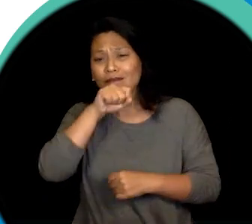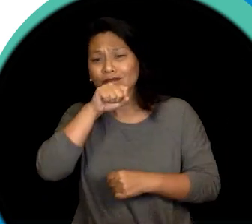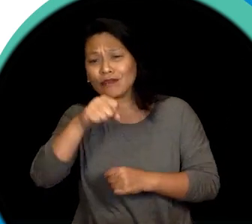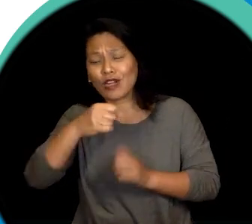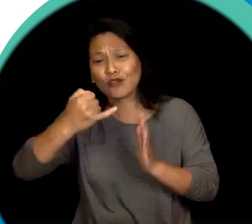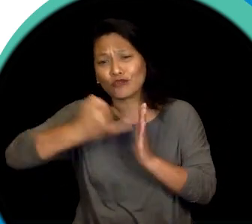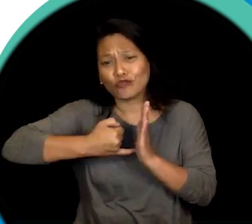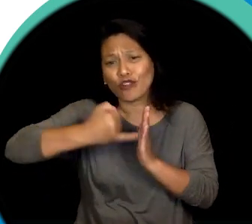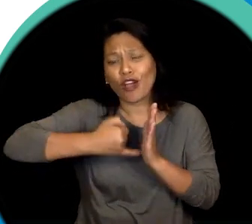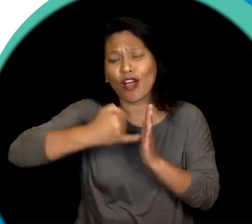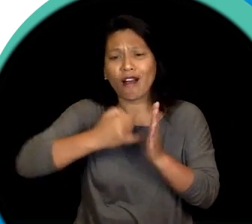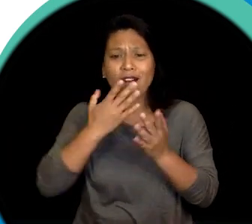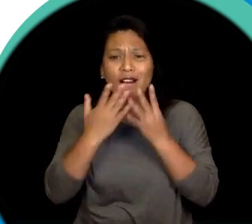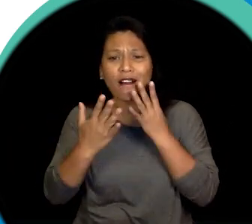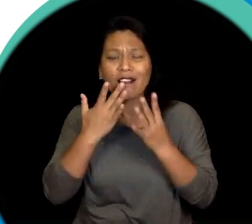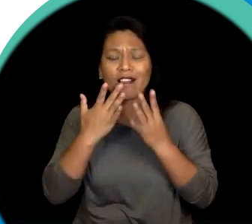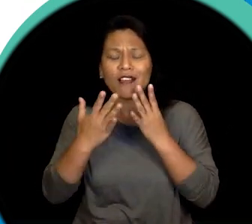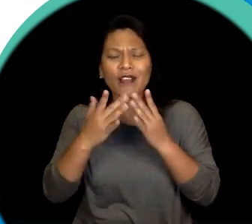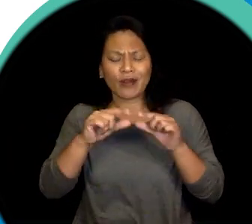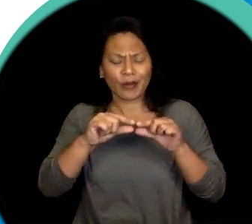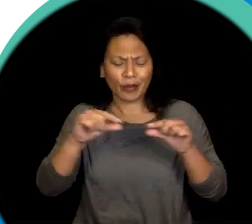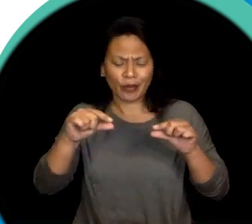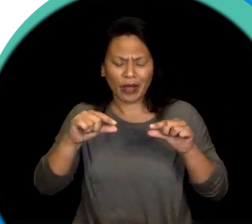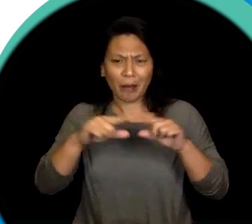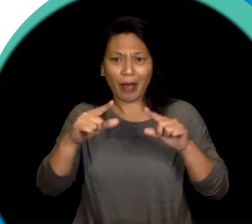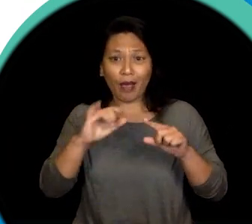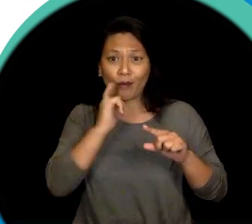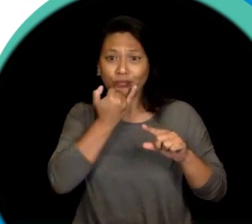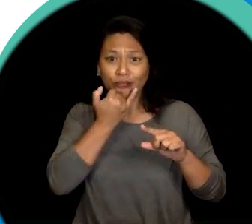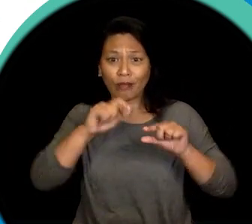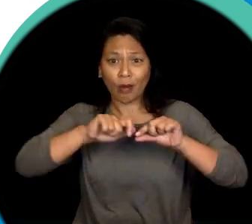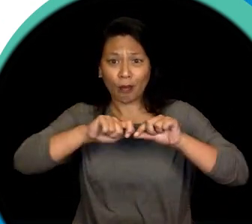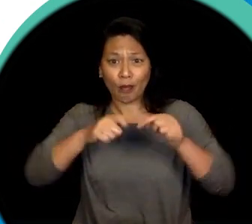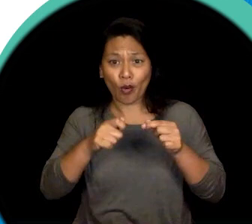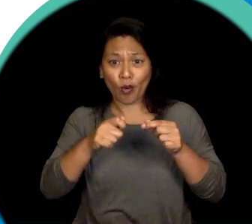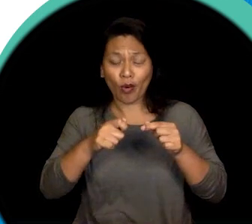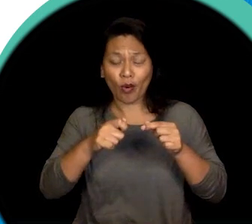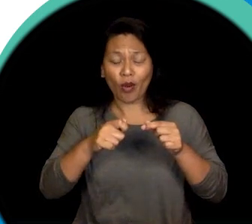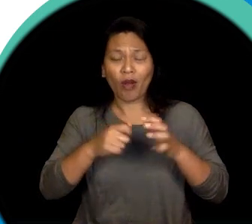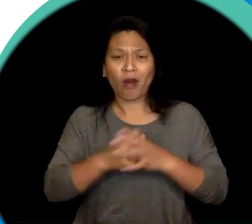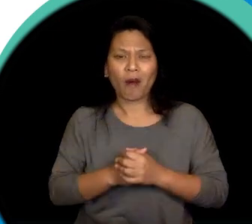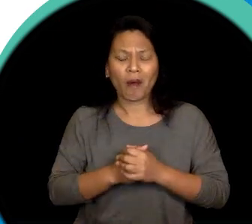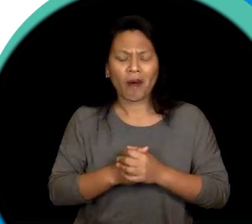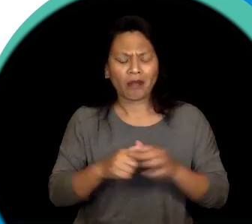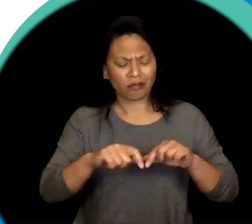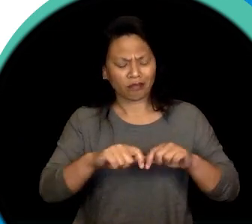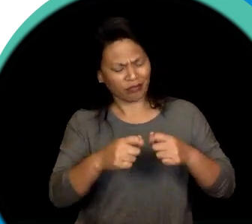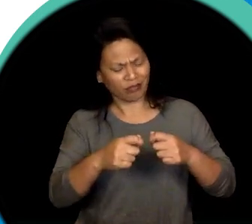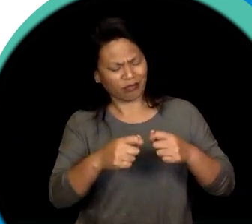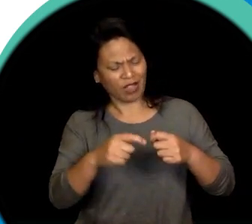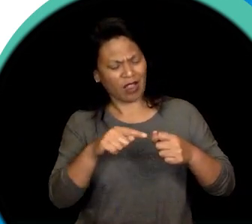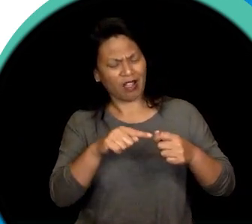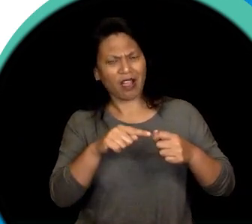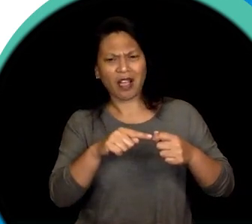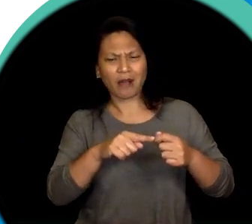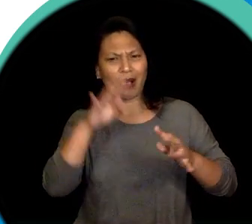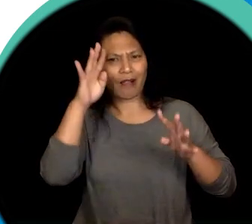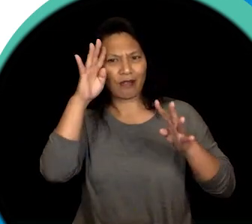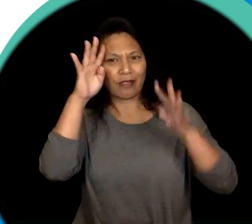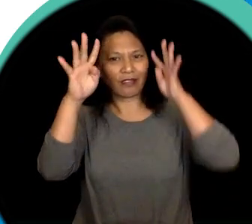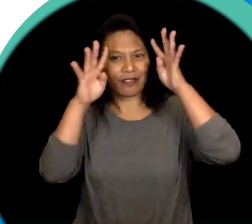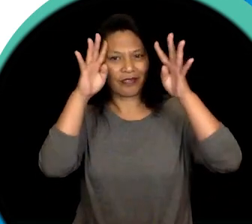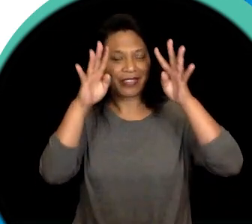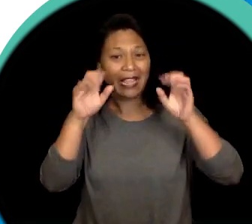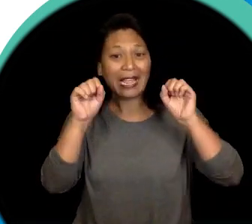crayons, but one day I accidentally broke one. I wasn't very happy, but then I thought, you never know what might come out of a